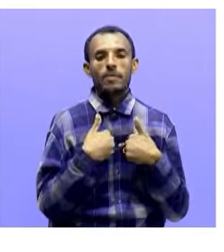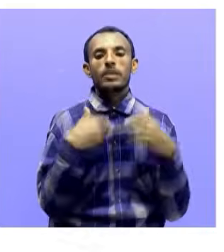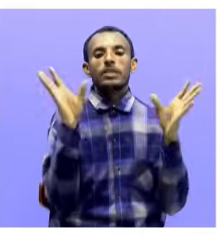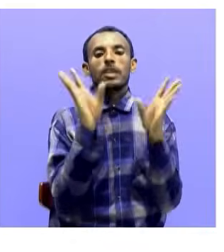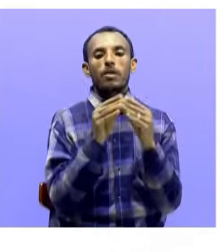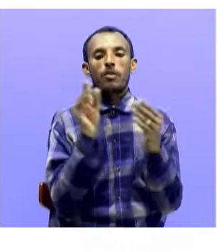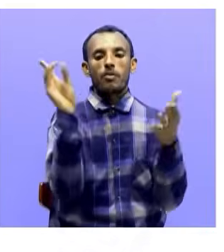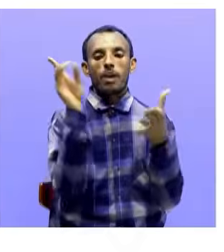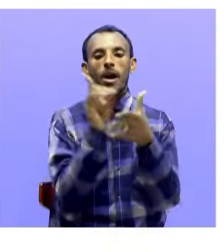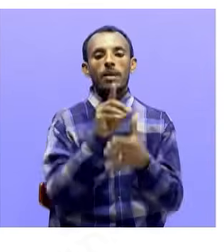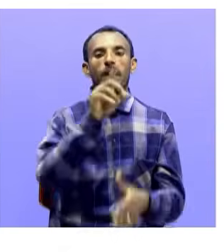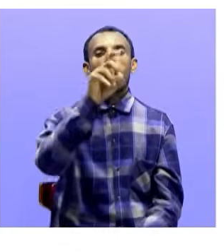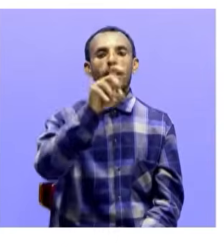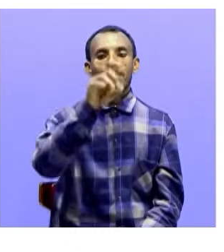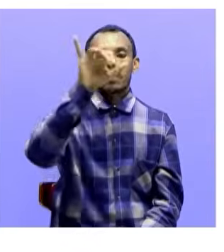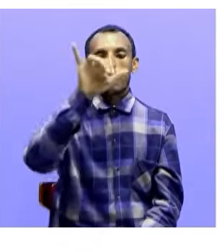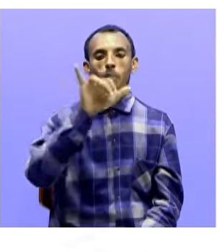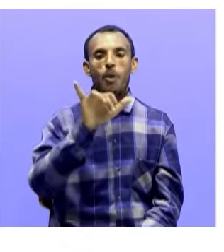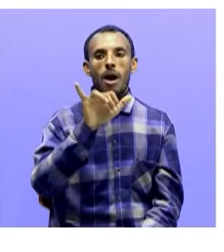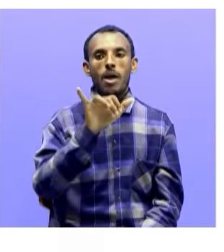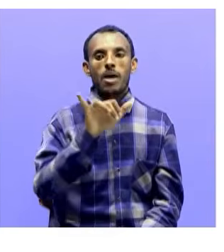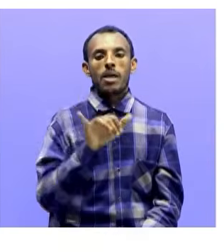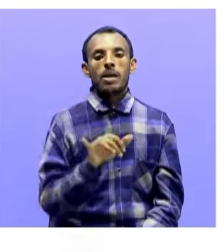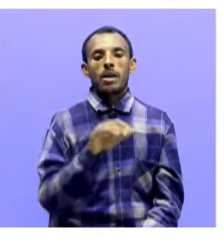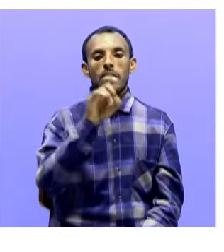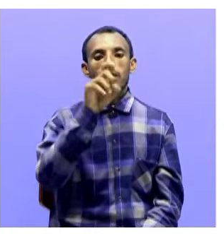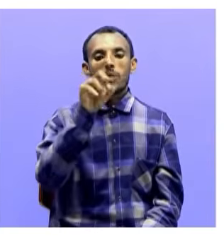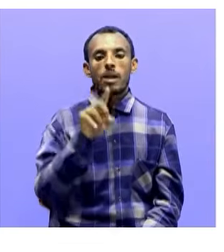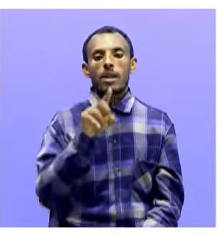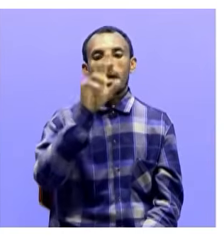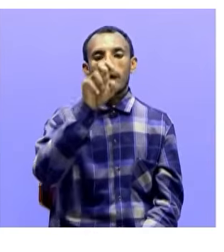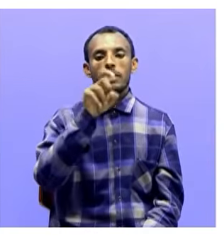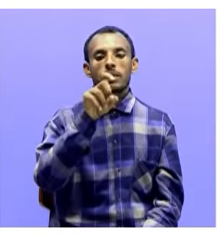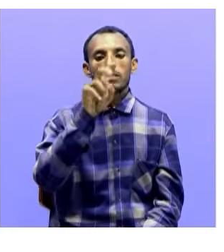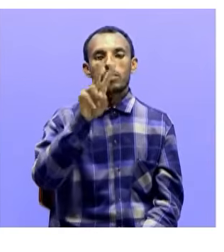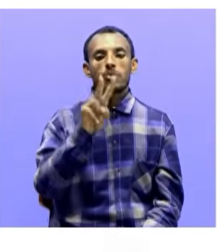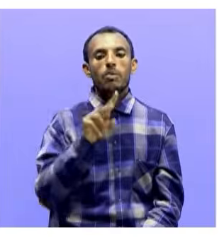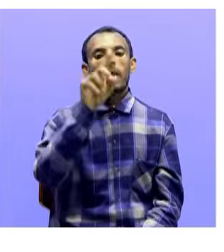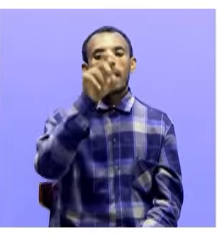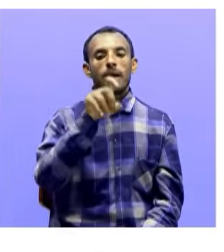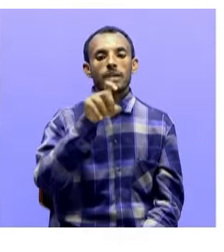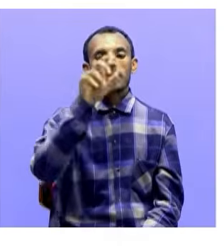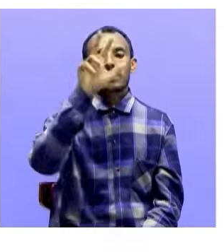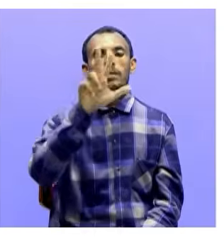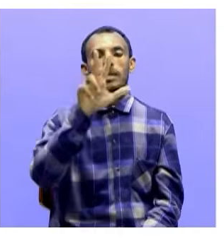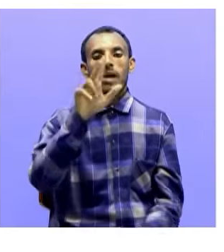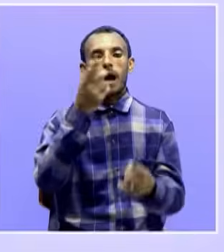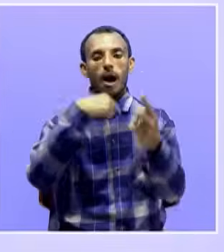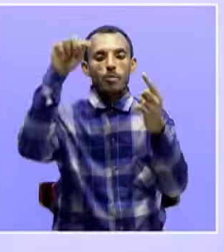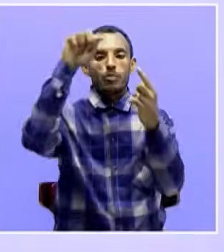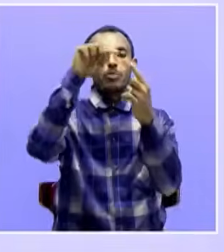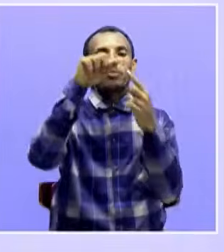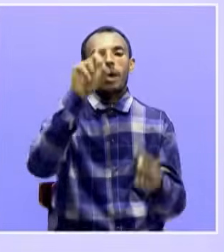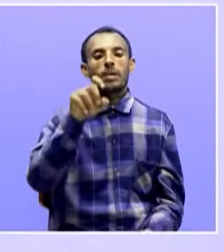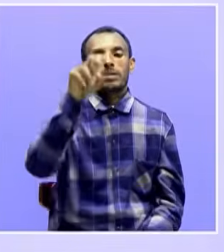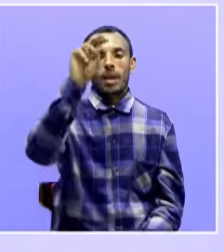data x1, x2, x3 up to xn,